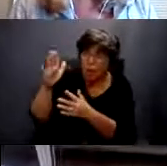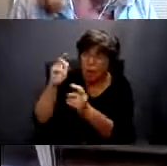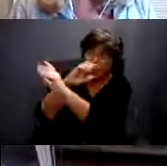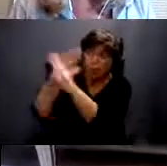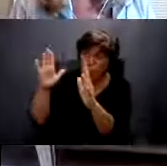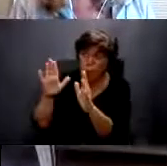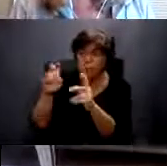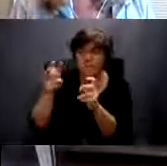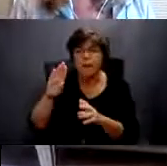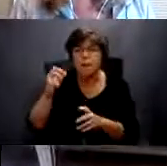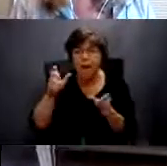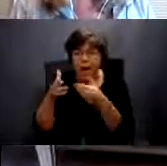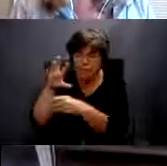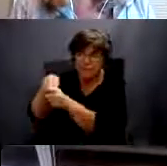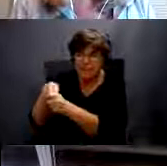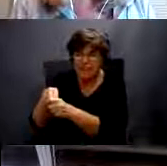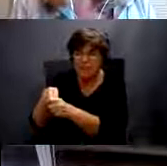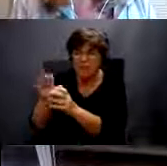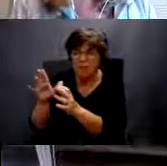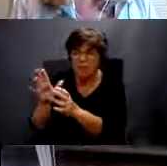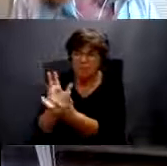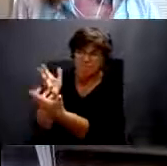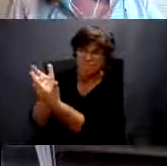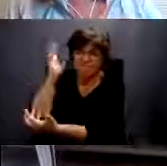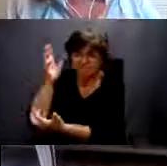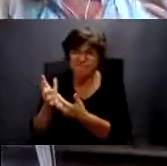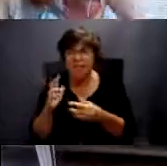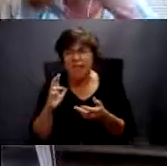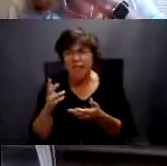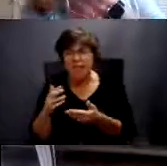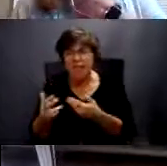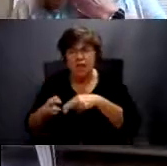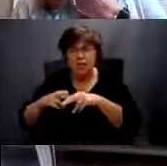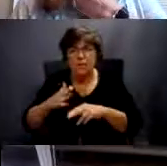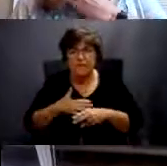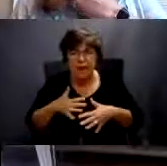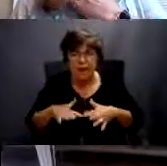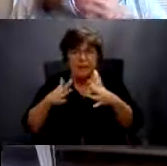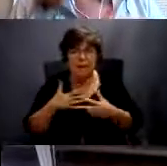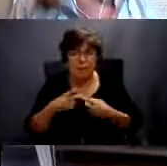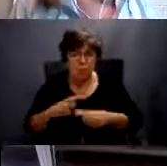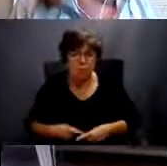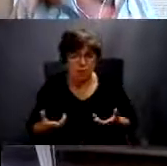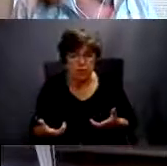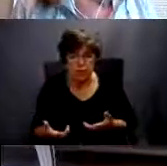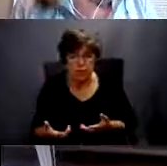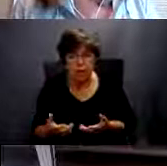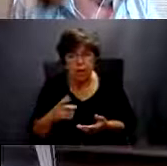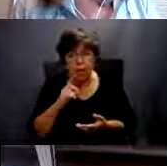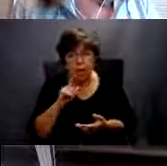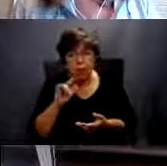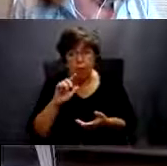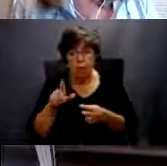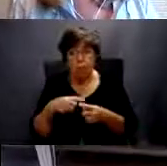increased my anxiety and my depression. And as I'll share a little bit later, it actually was quite